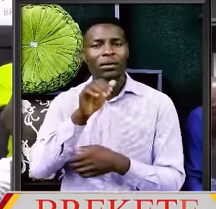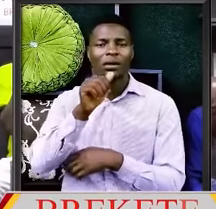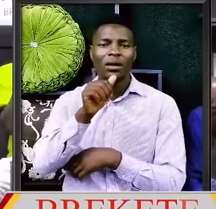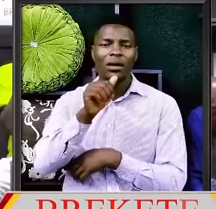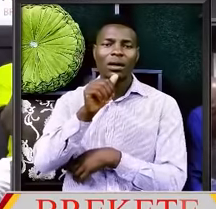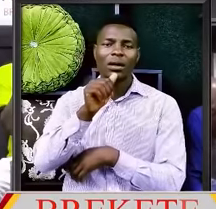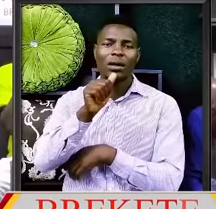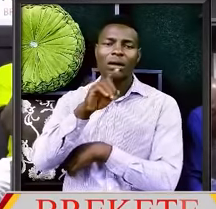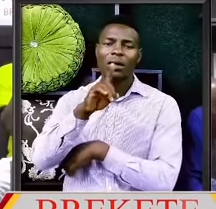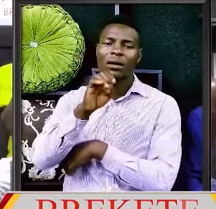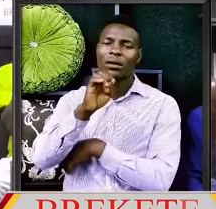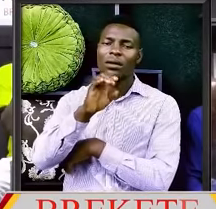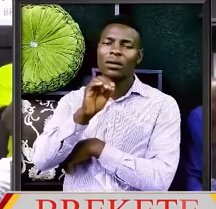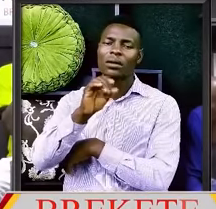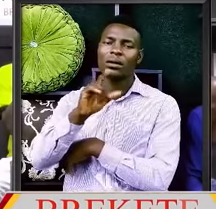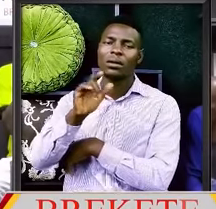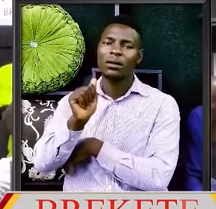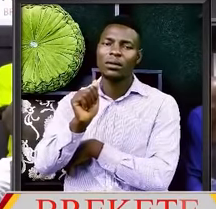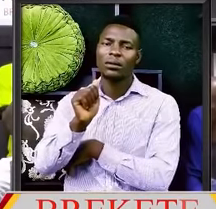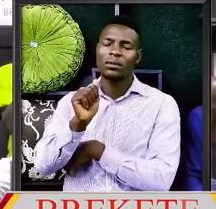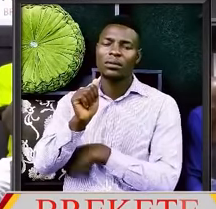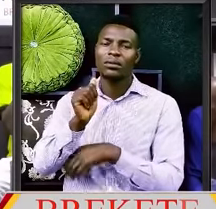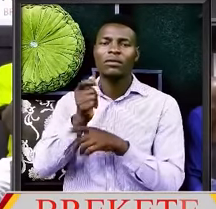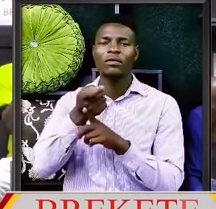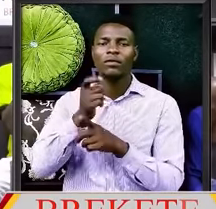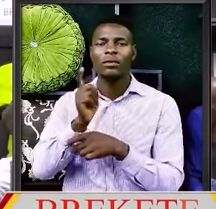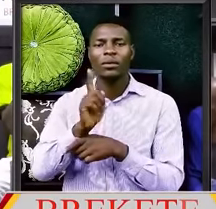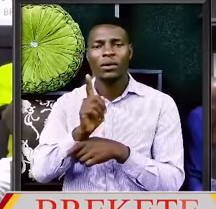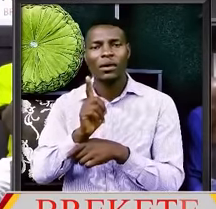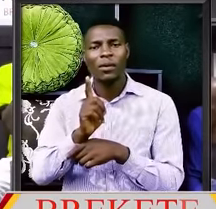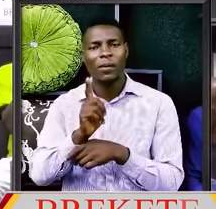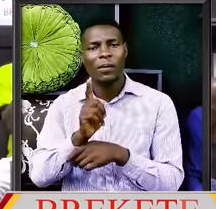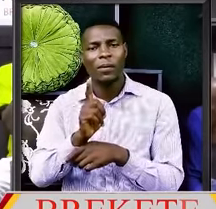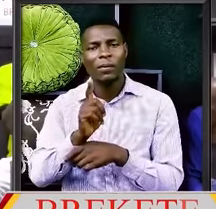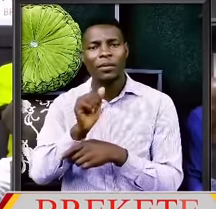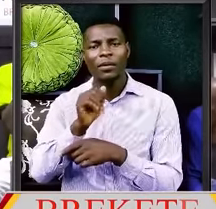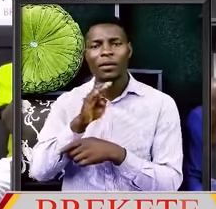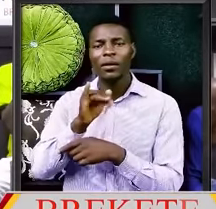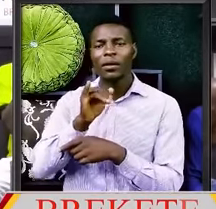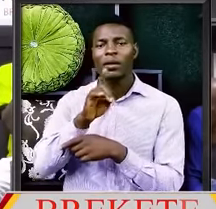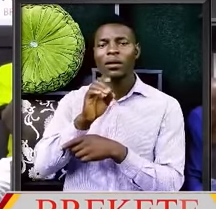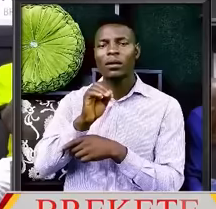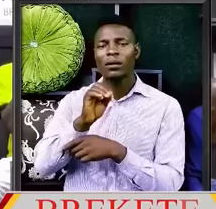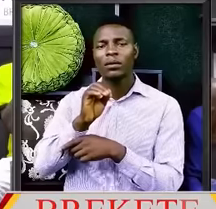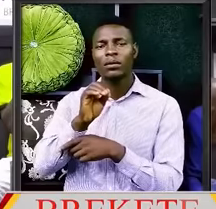From the United. Your name na Abiola from?